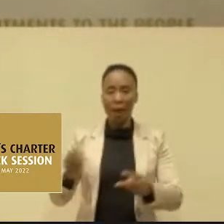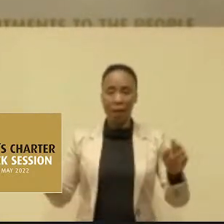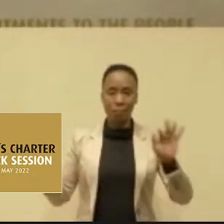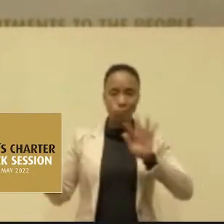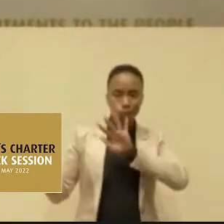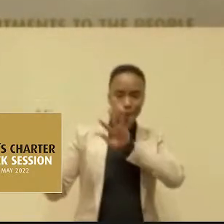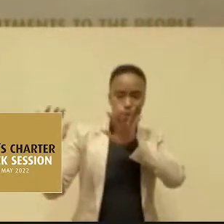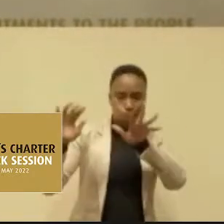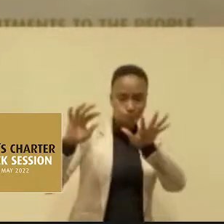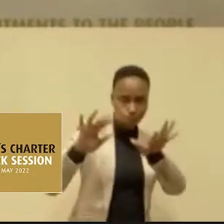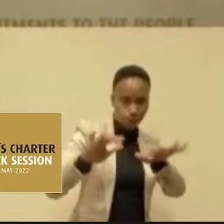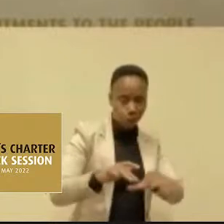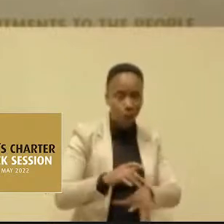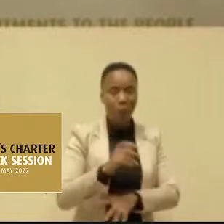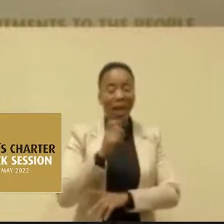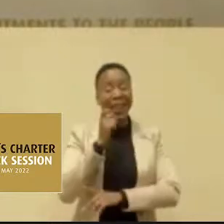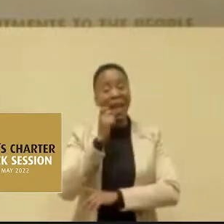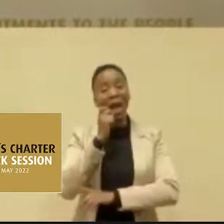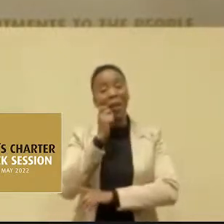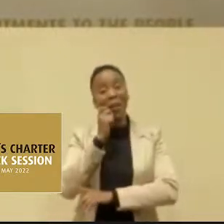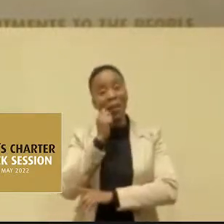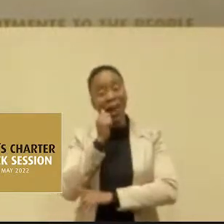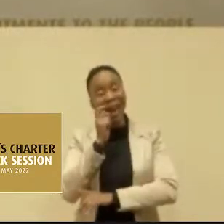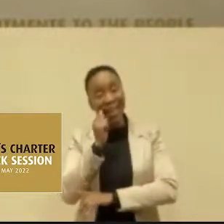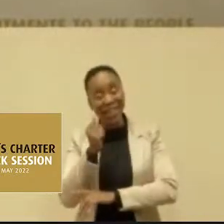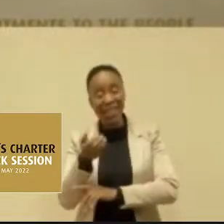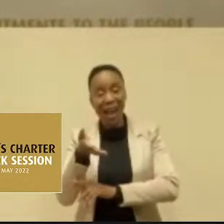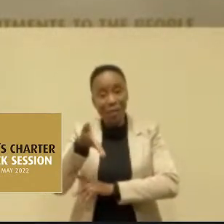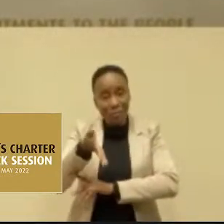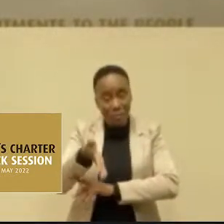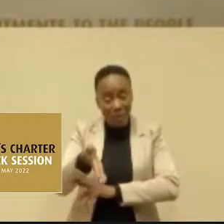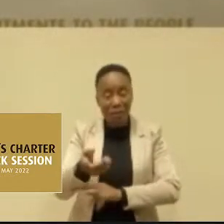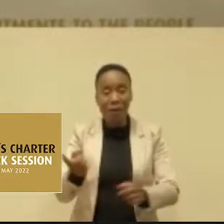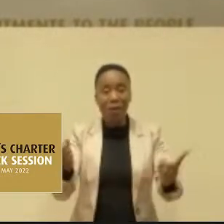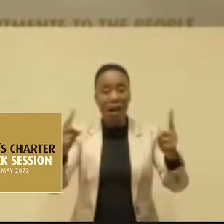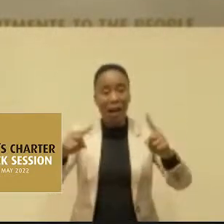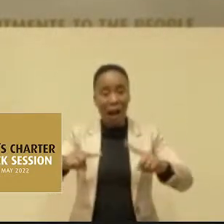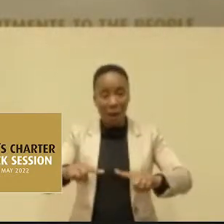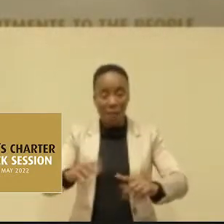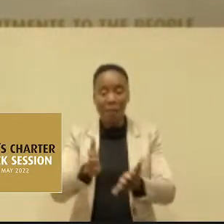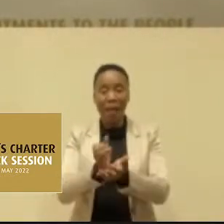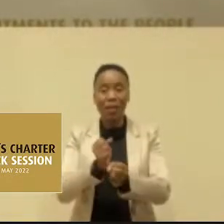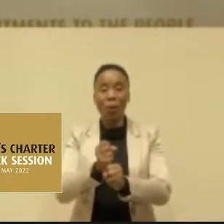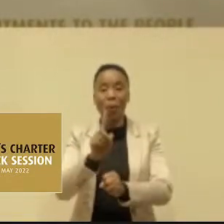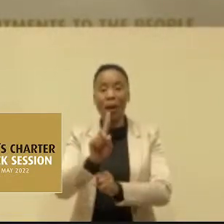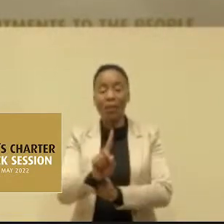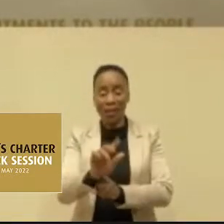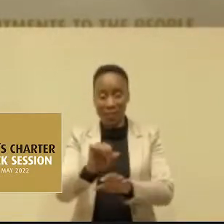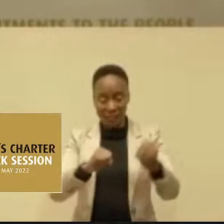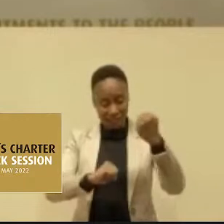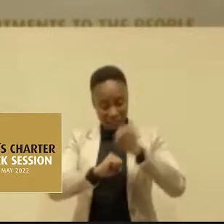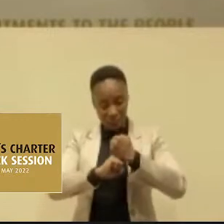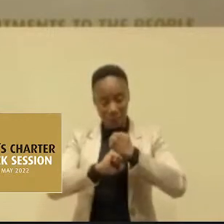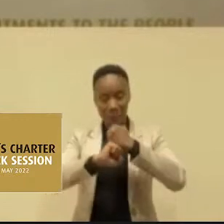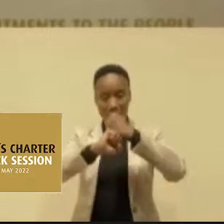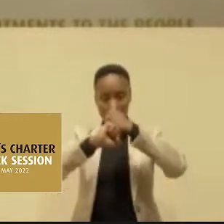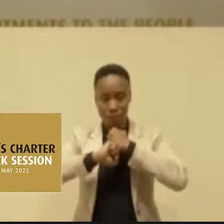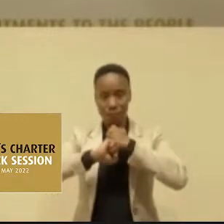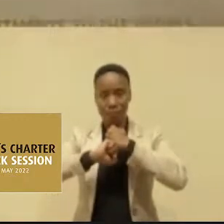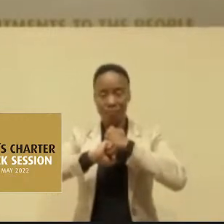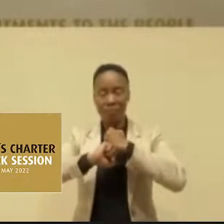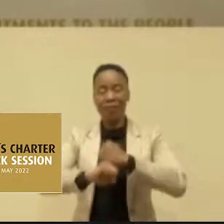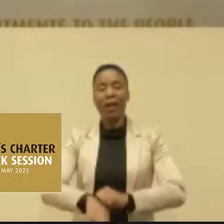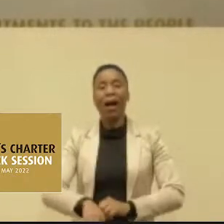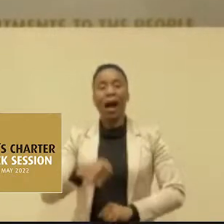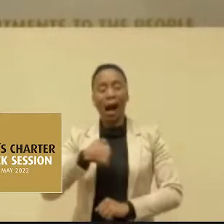here and the males that are here to come and make sure that they support us i